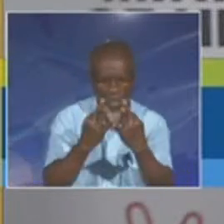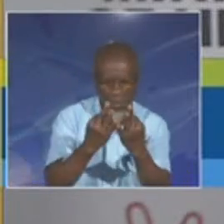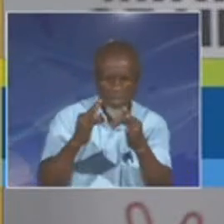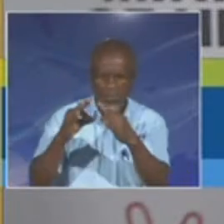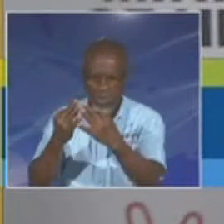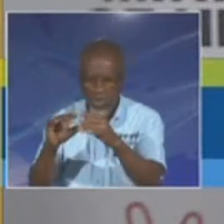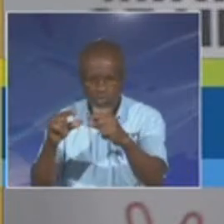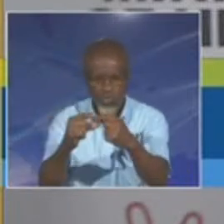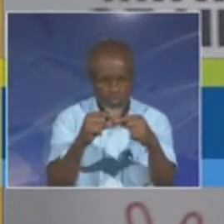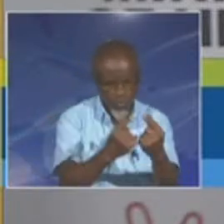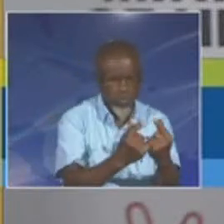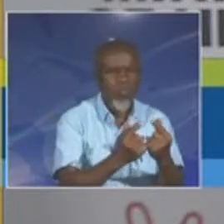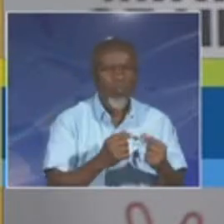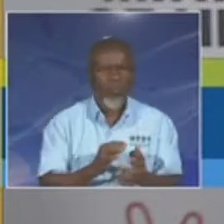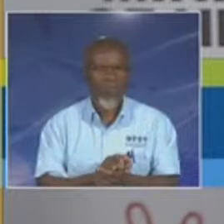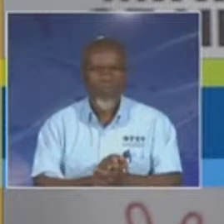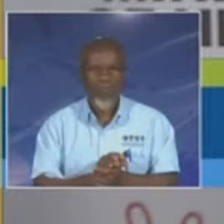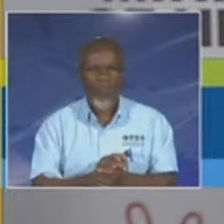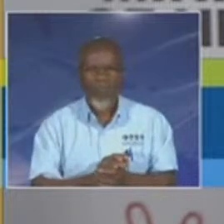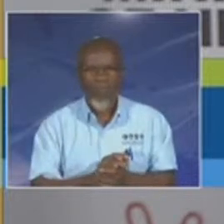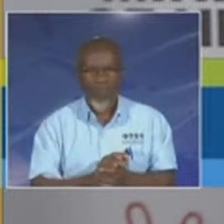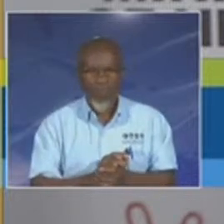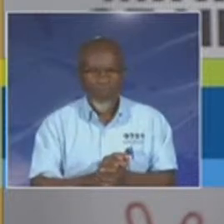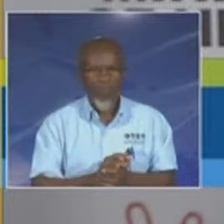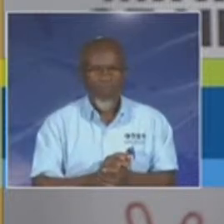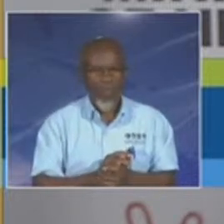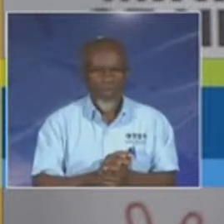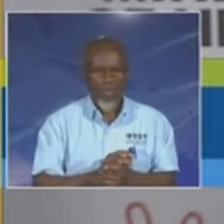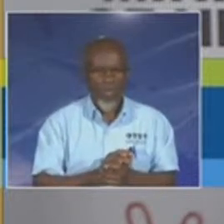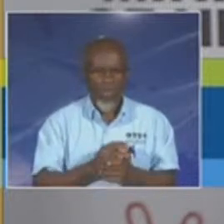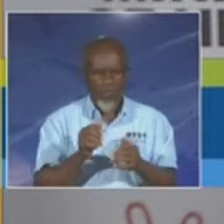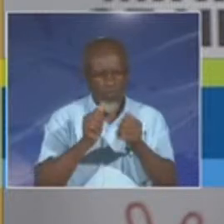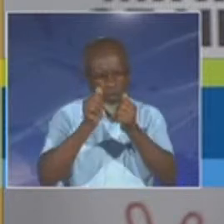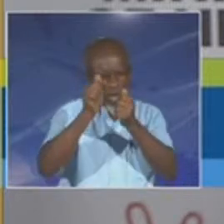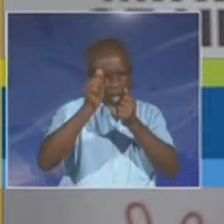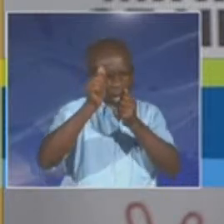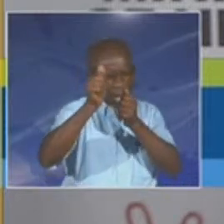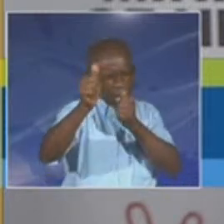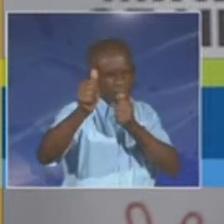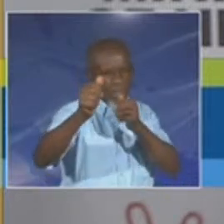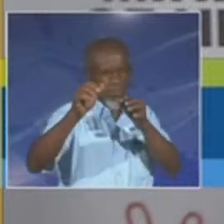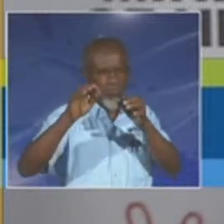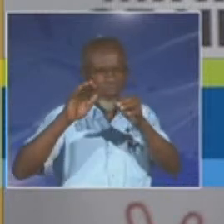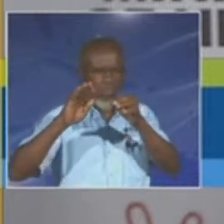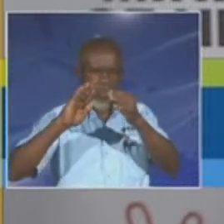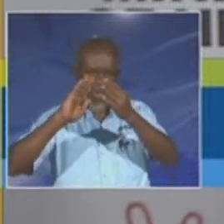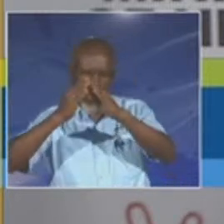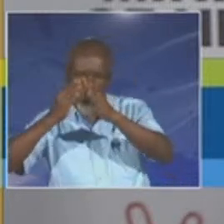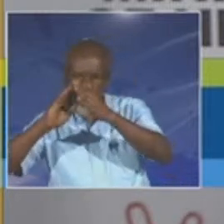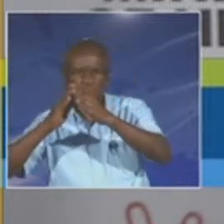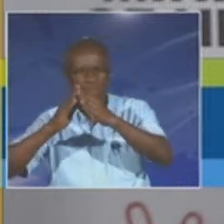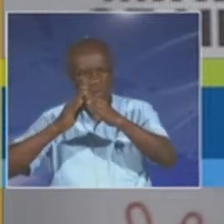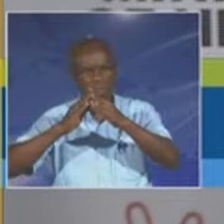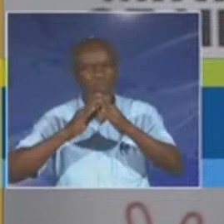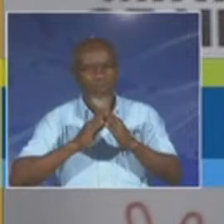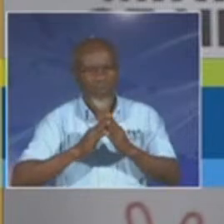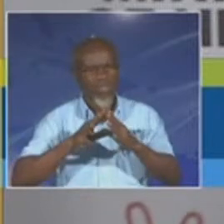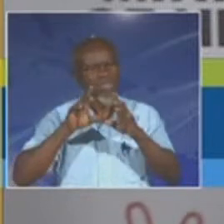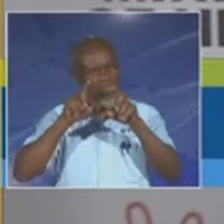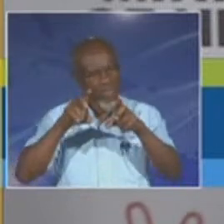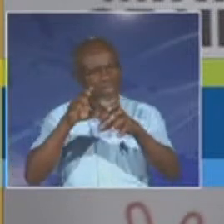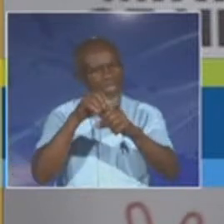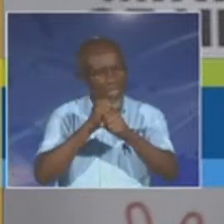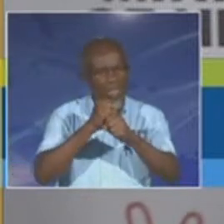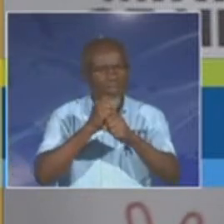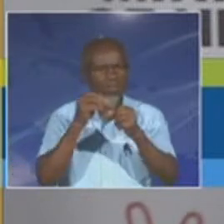now, to get to those communities that are far-flung and to those persons that are a little bit hesitant, need to get a little more information from their